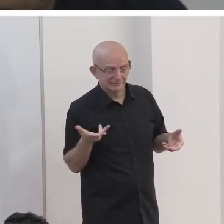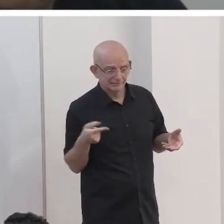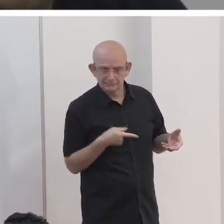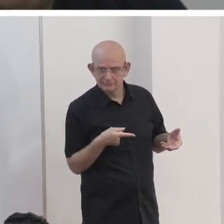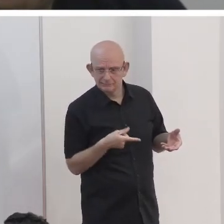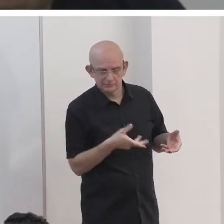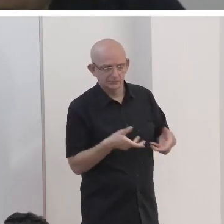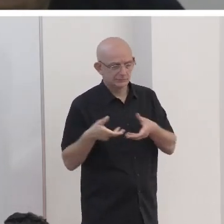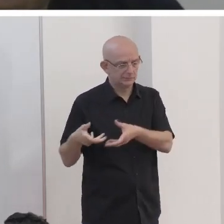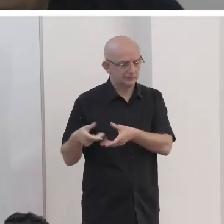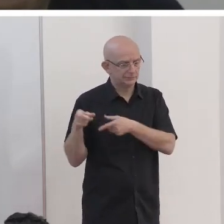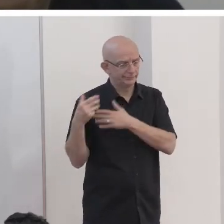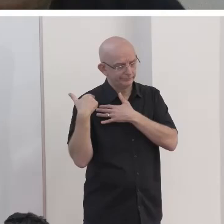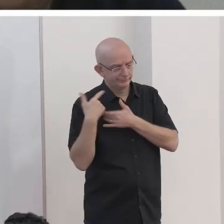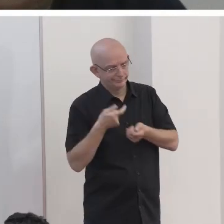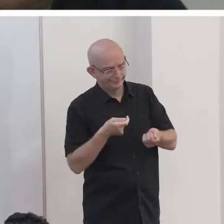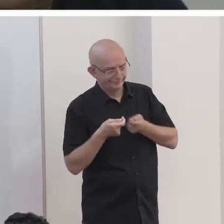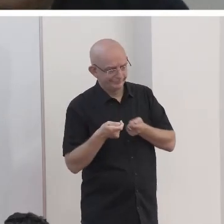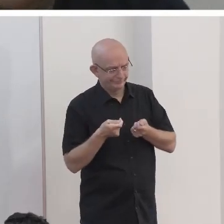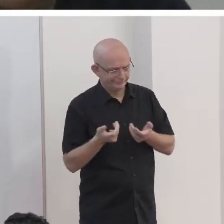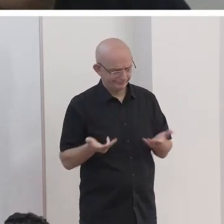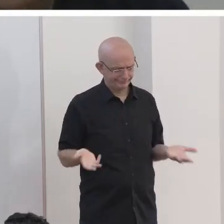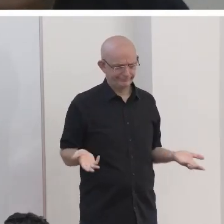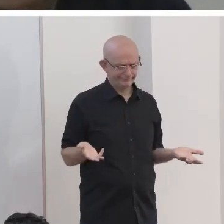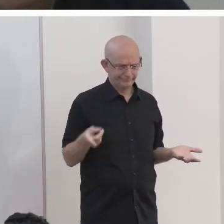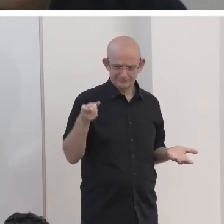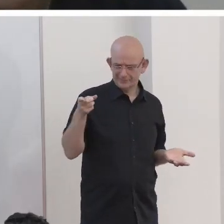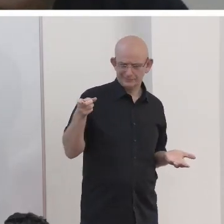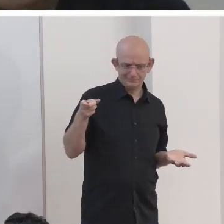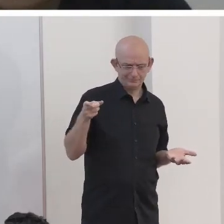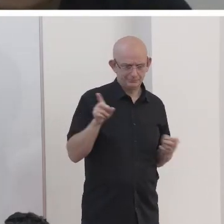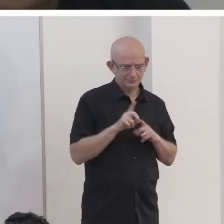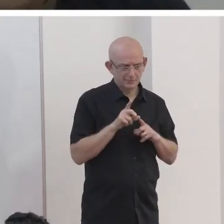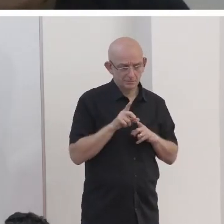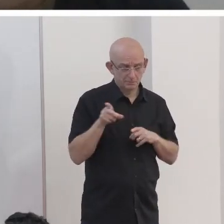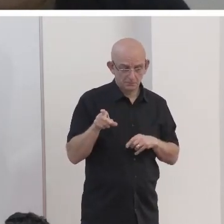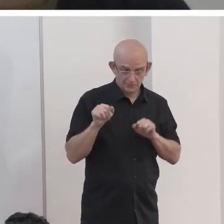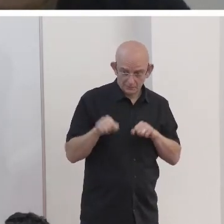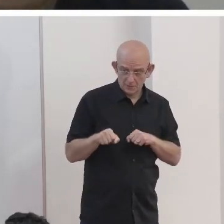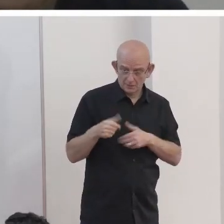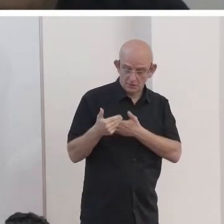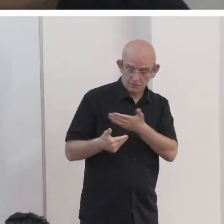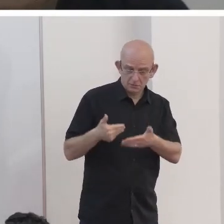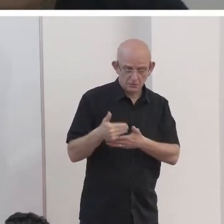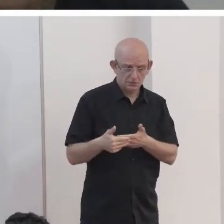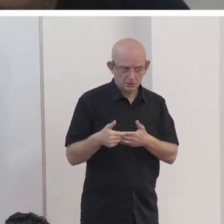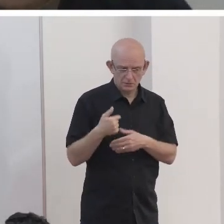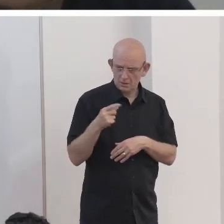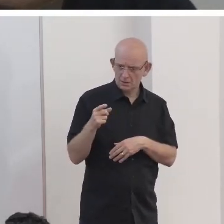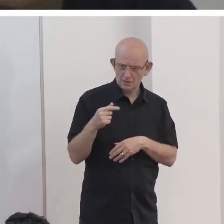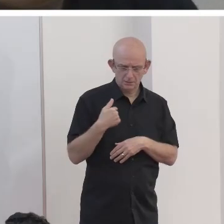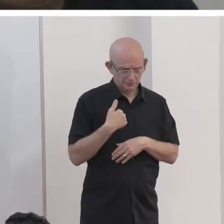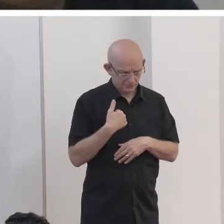means handle account independently. But in my cases, I also fought for myself and I have got this